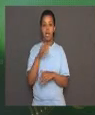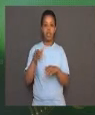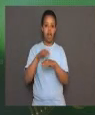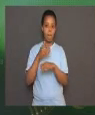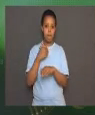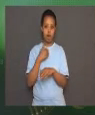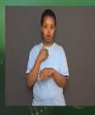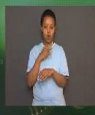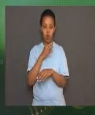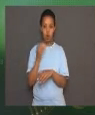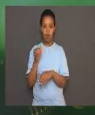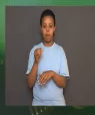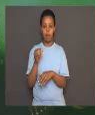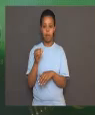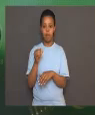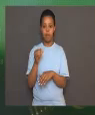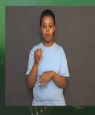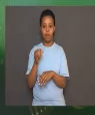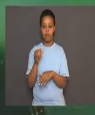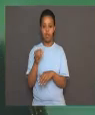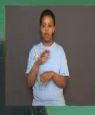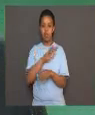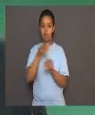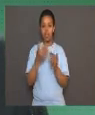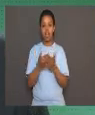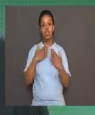are cells in your entire body.